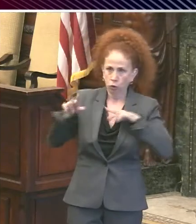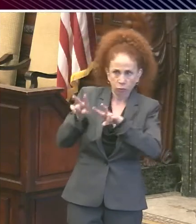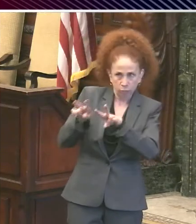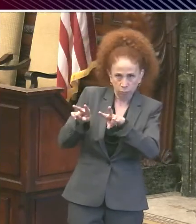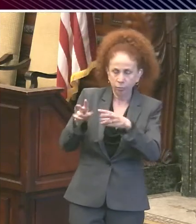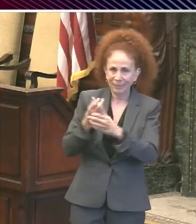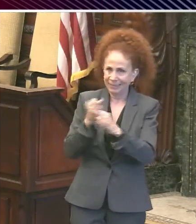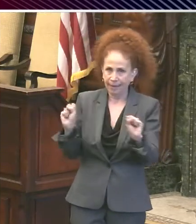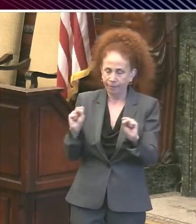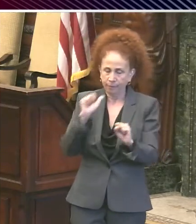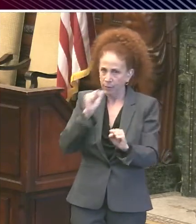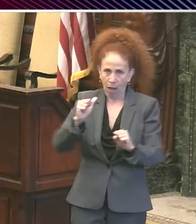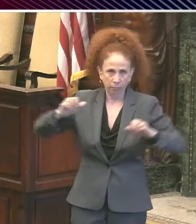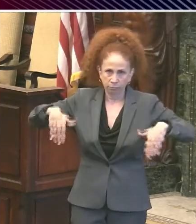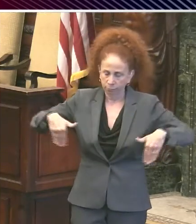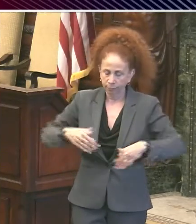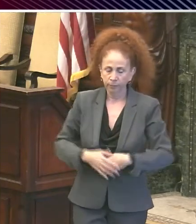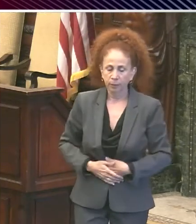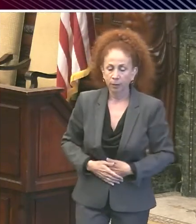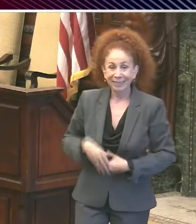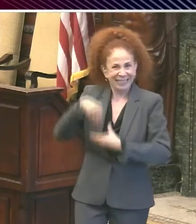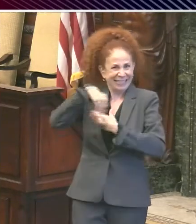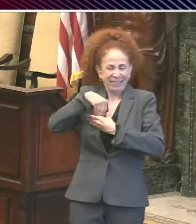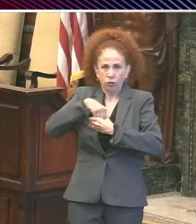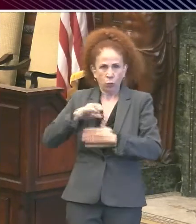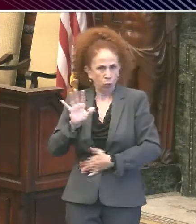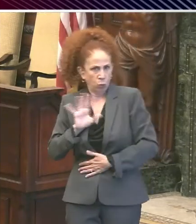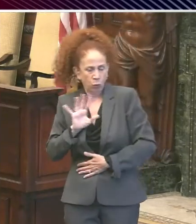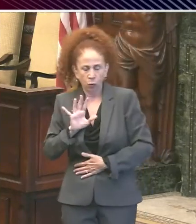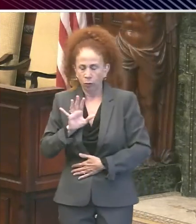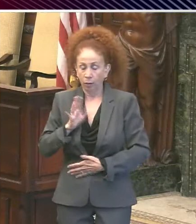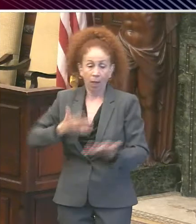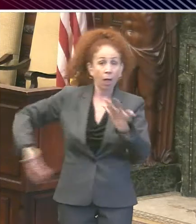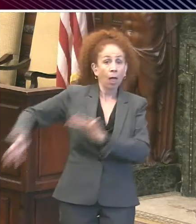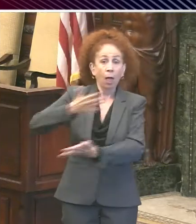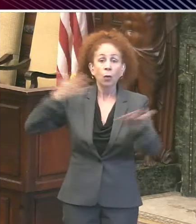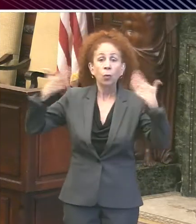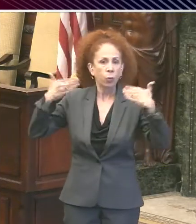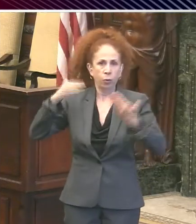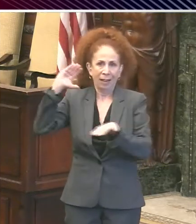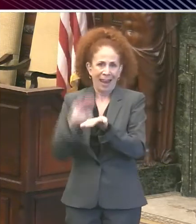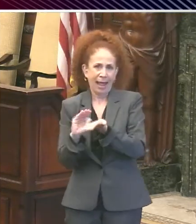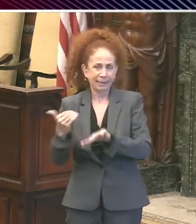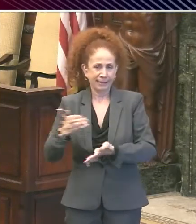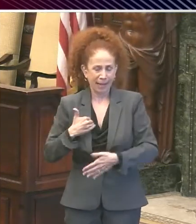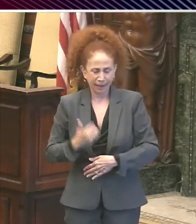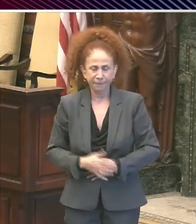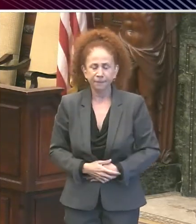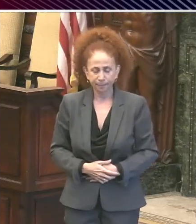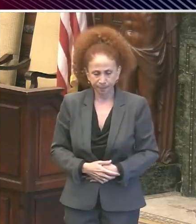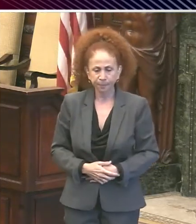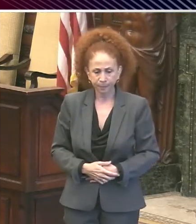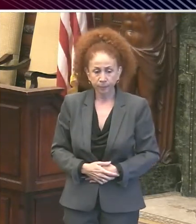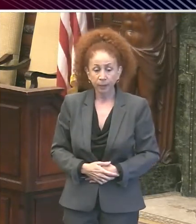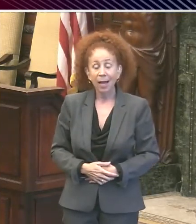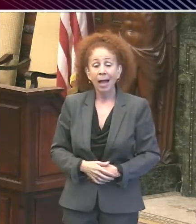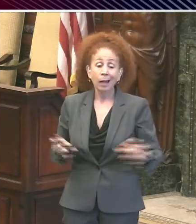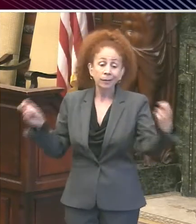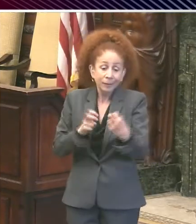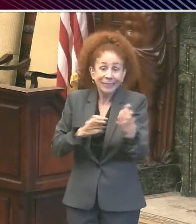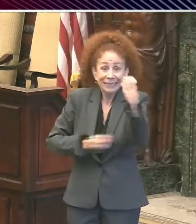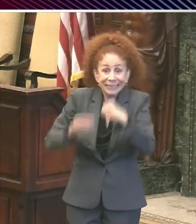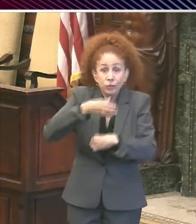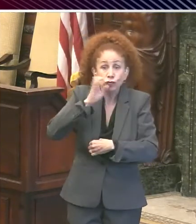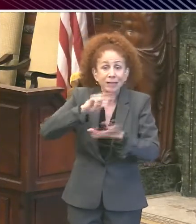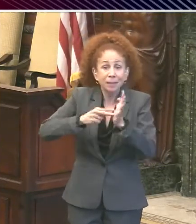being unsafe. It's unsafe because people are indoors where there's less ventilation, and people, because they're eating and drinking, are not